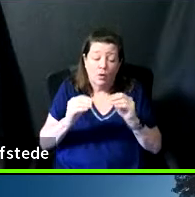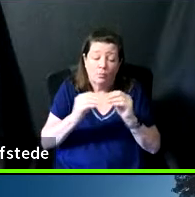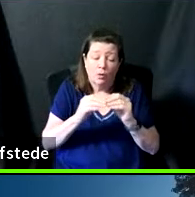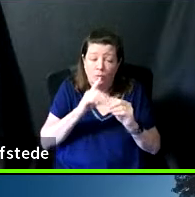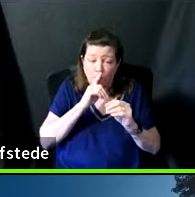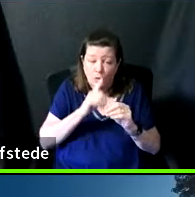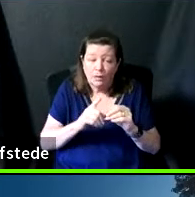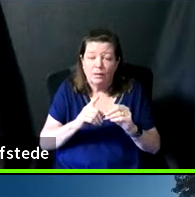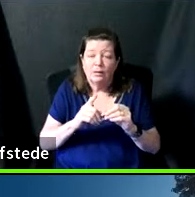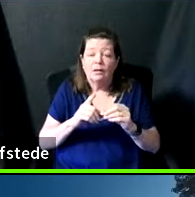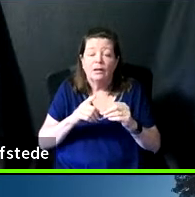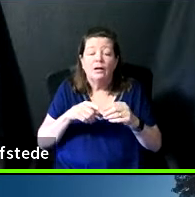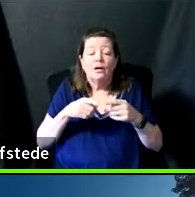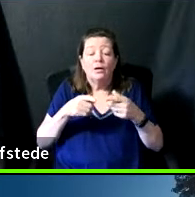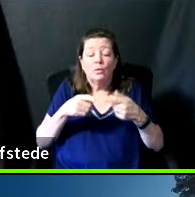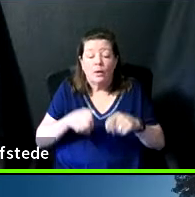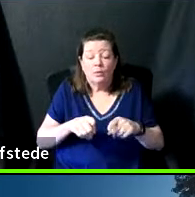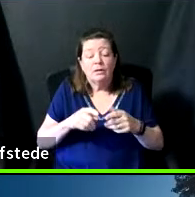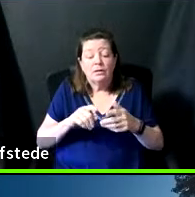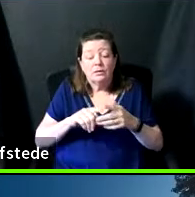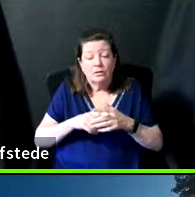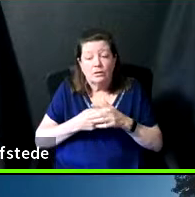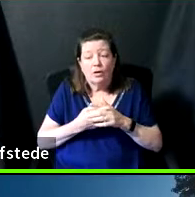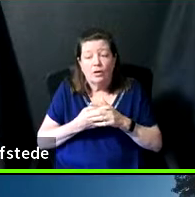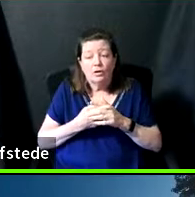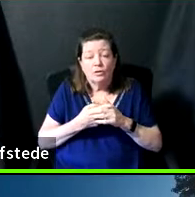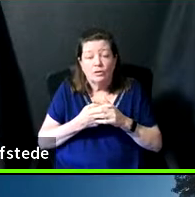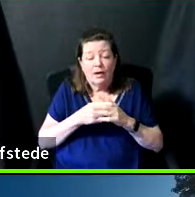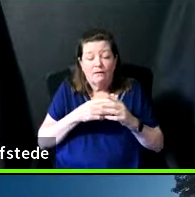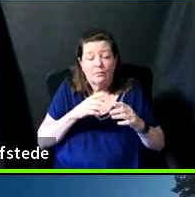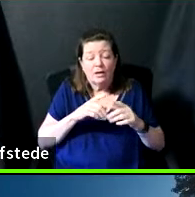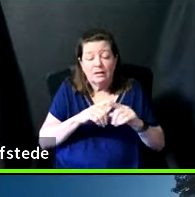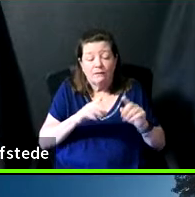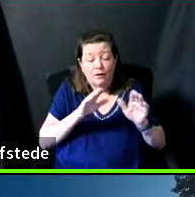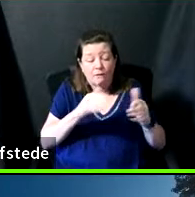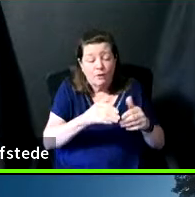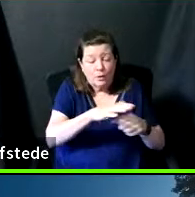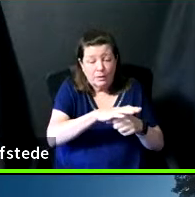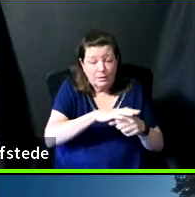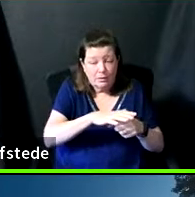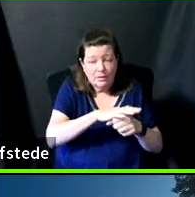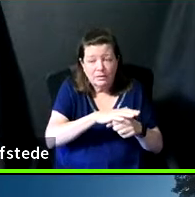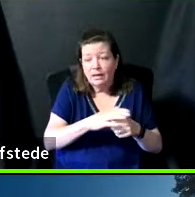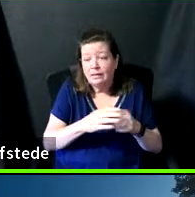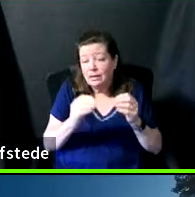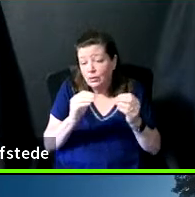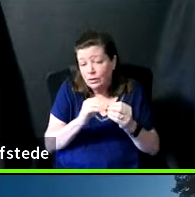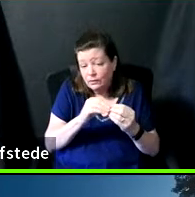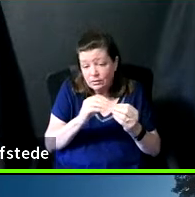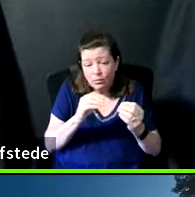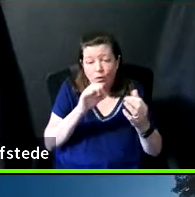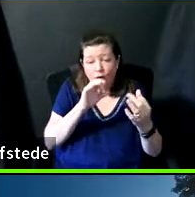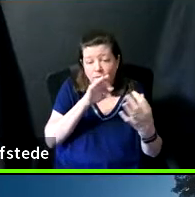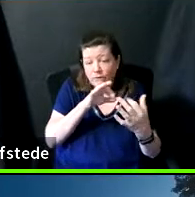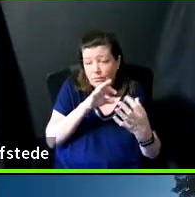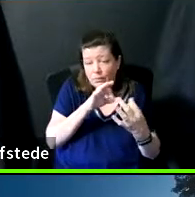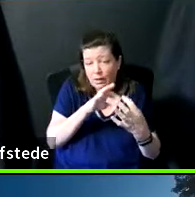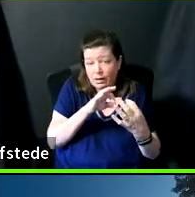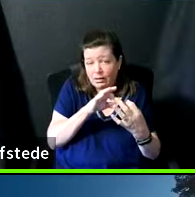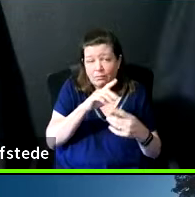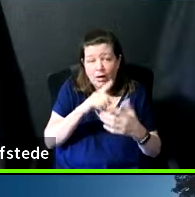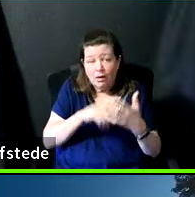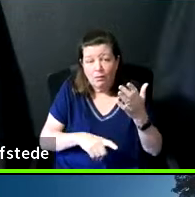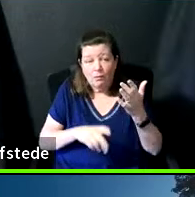to apply these to specific places and focus areas. And then you'll give us more feedback about what